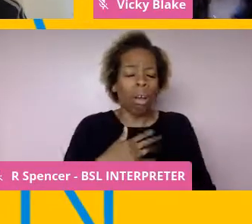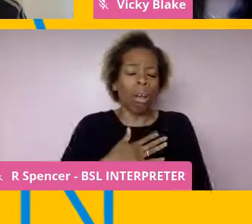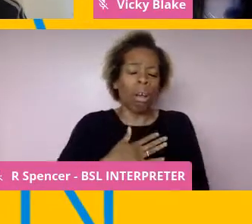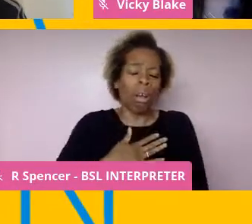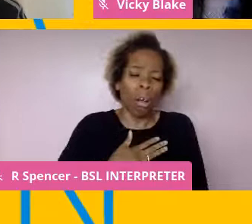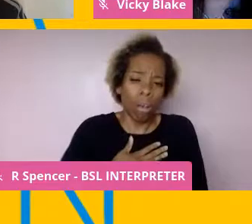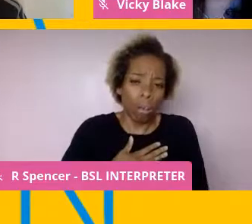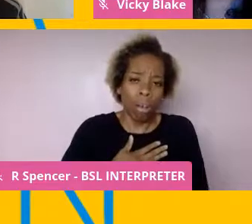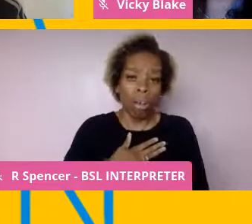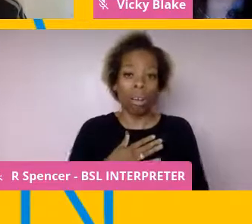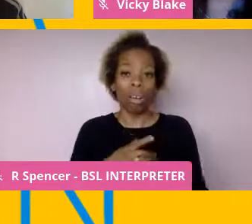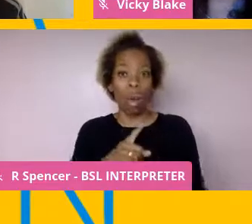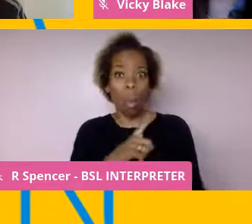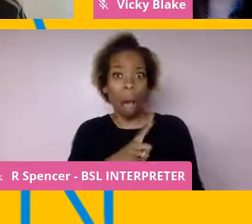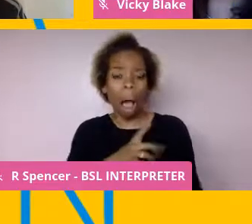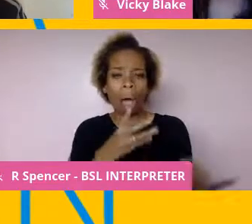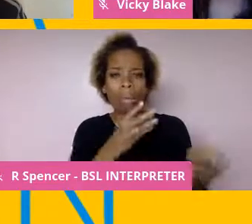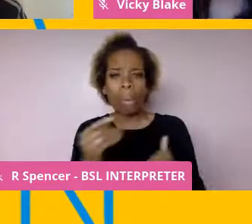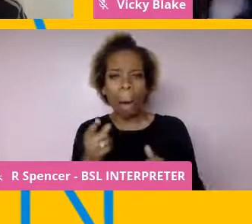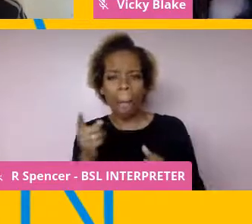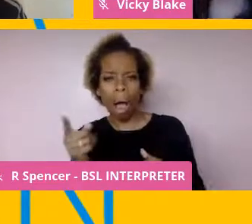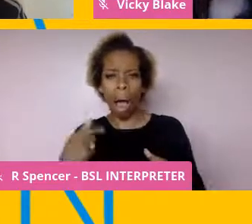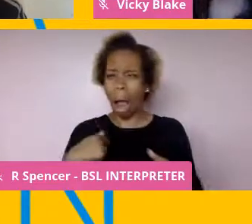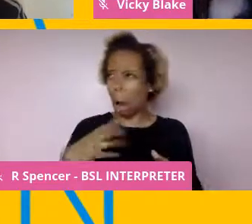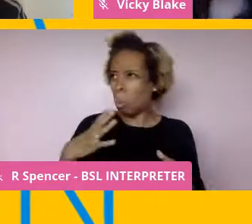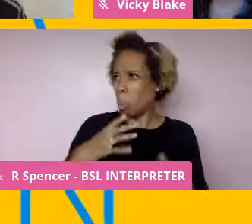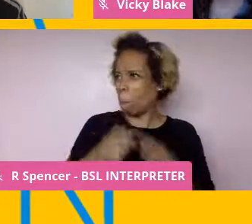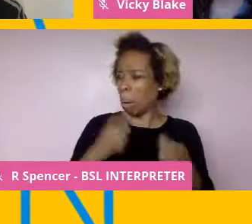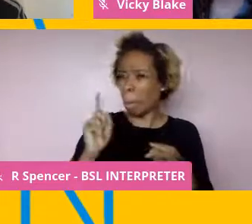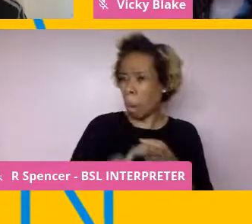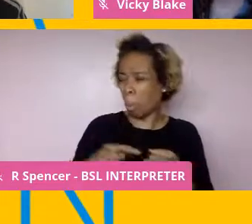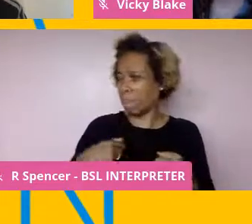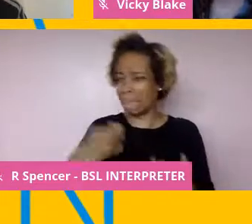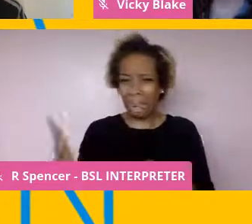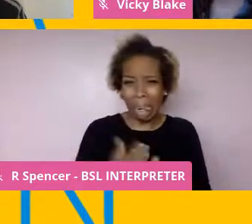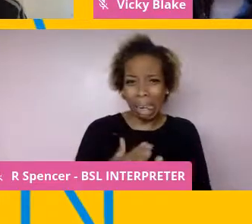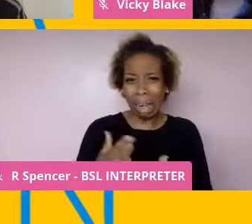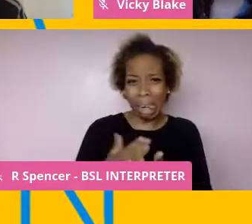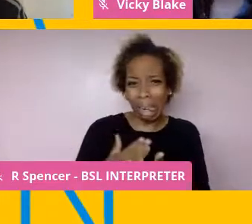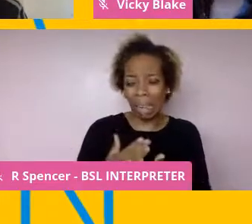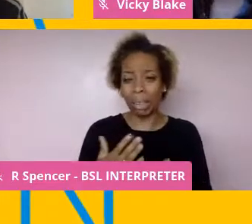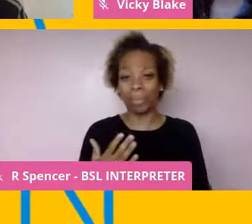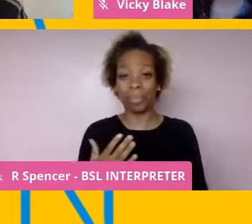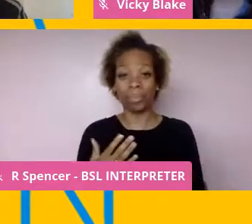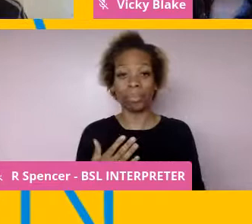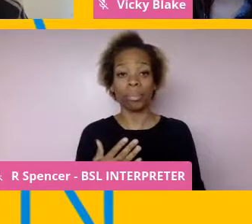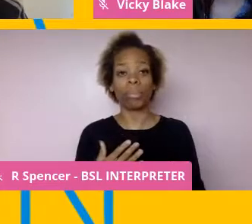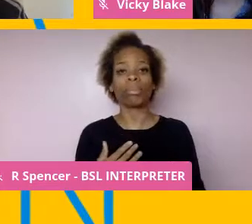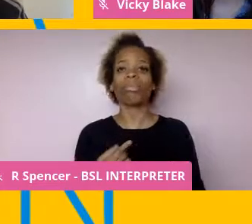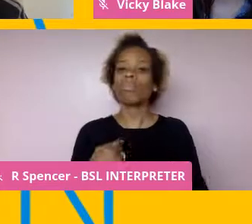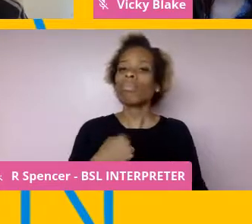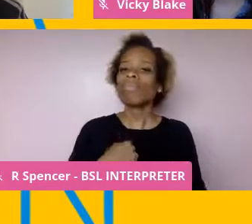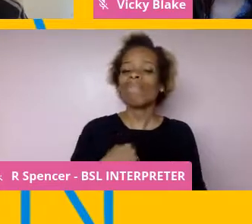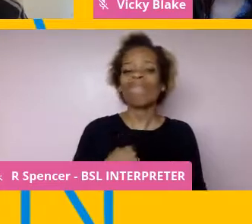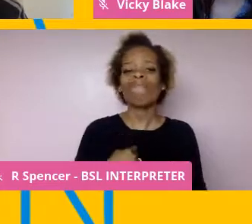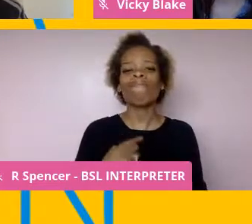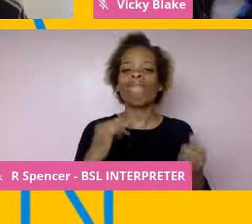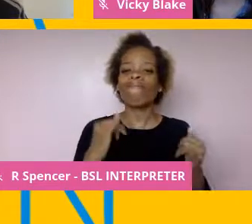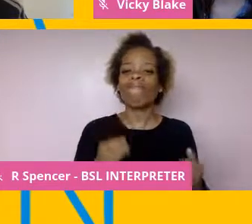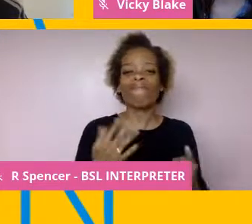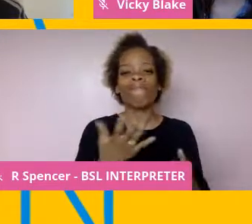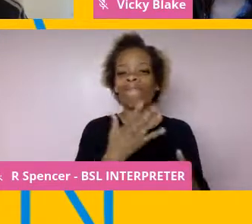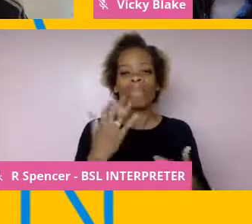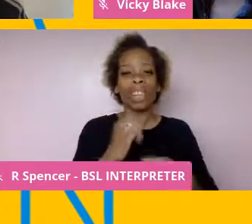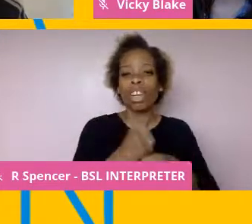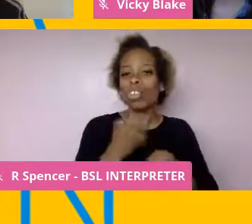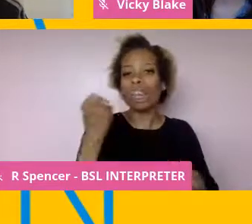they want to achieve permanent status. The thing that's different about a post-92 and art and design one is that we don't have the same graduate teaching systems. We don't